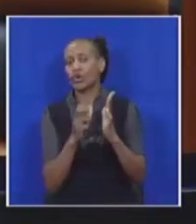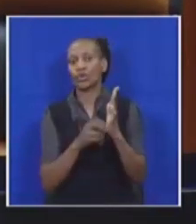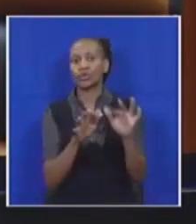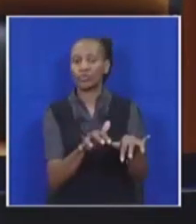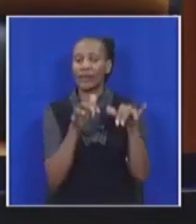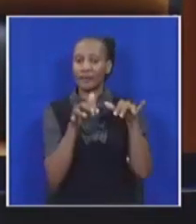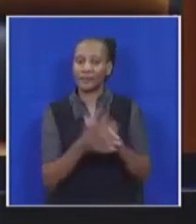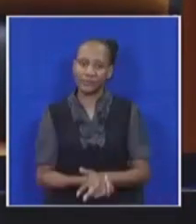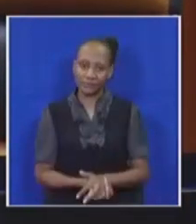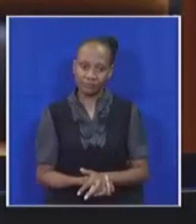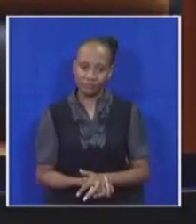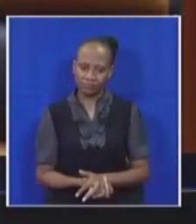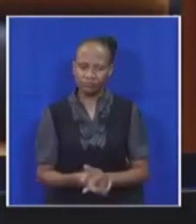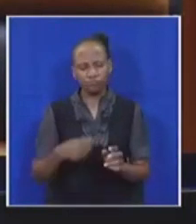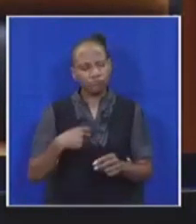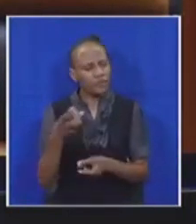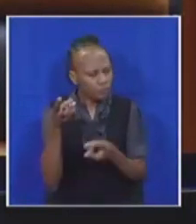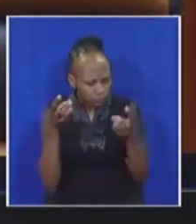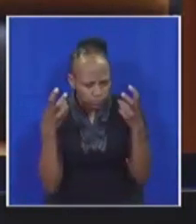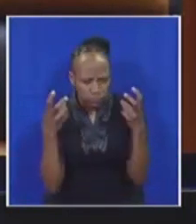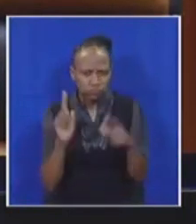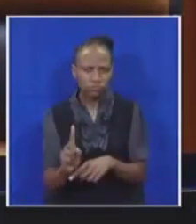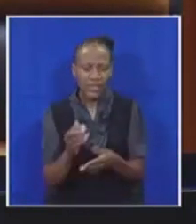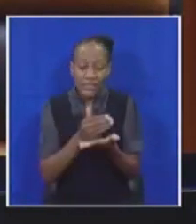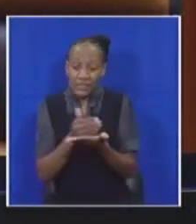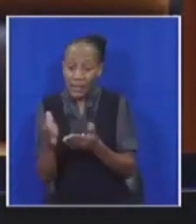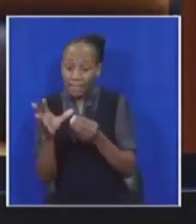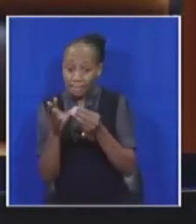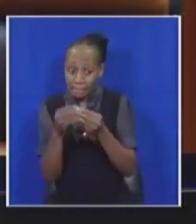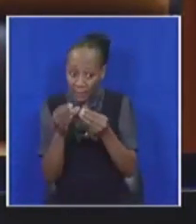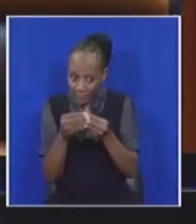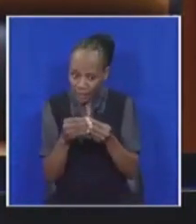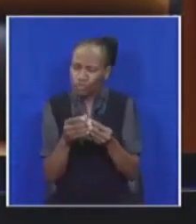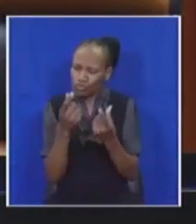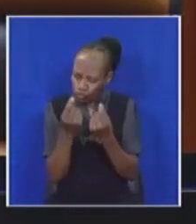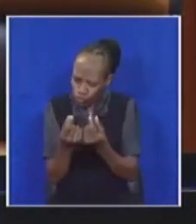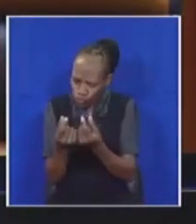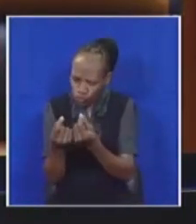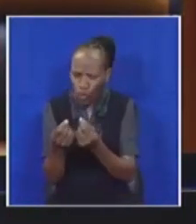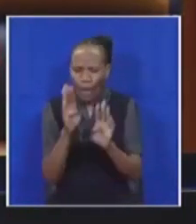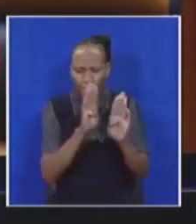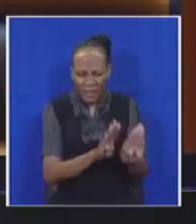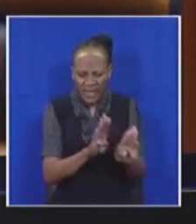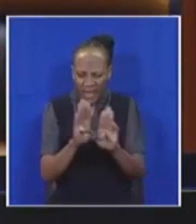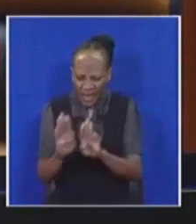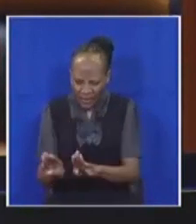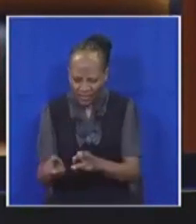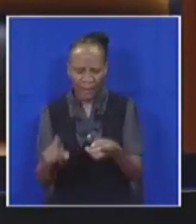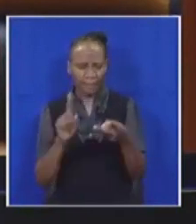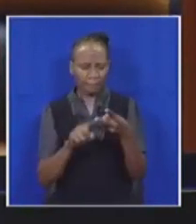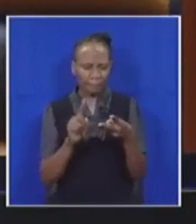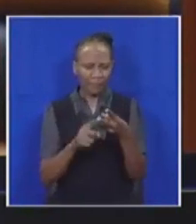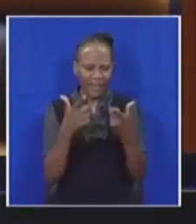It has been brought to our attention that certain members engaged in behavior and